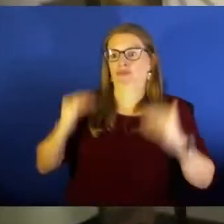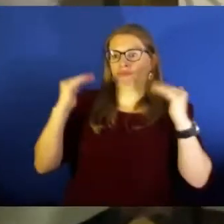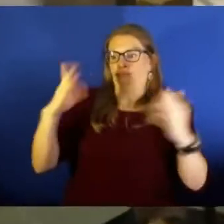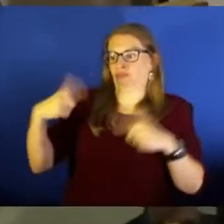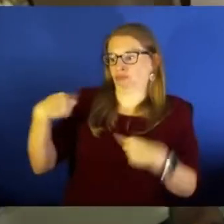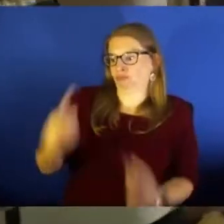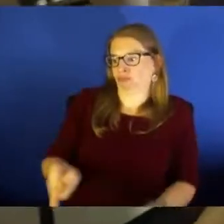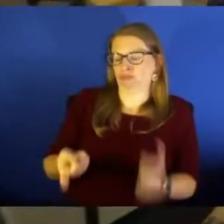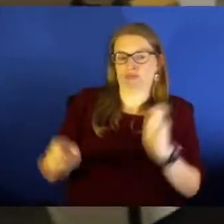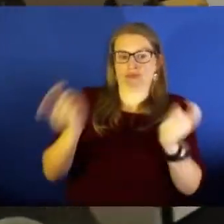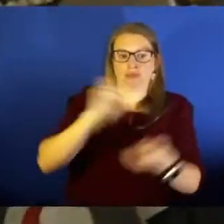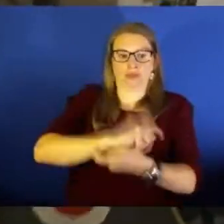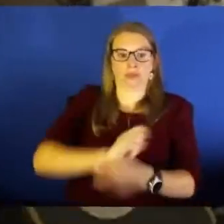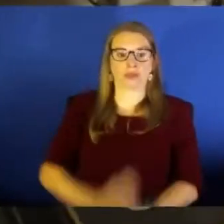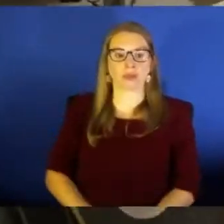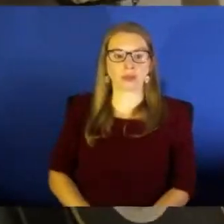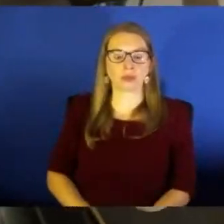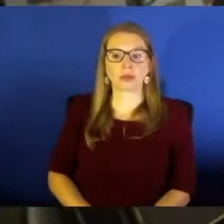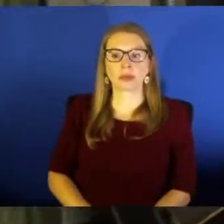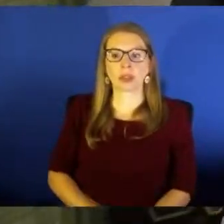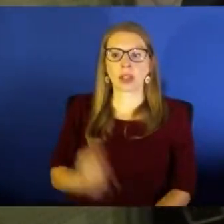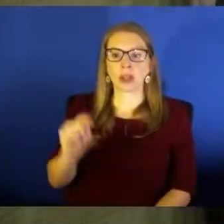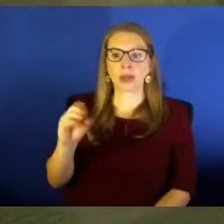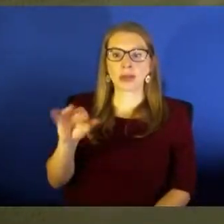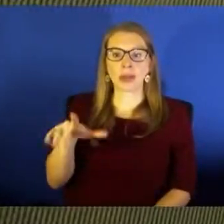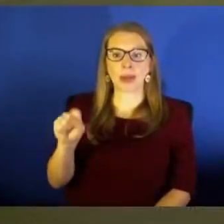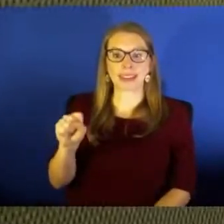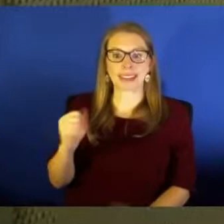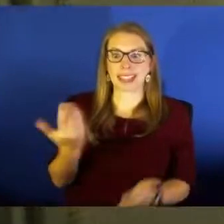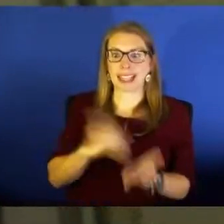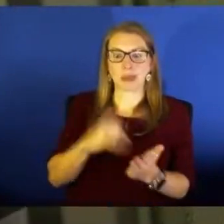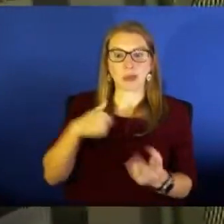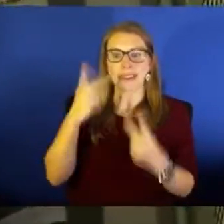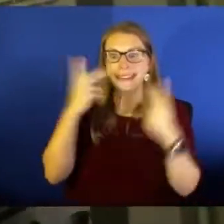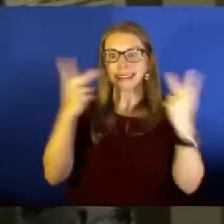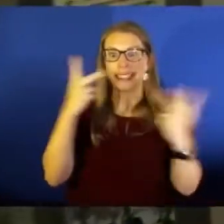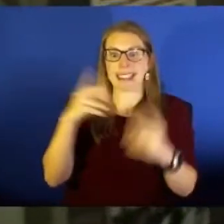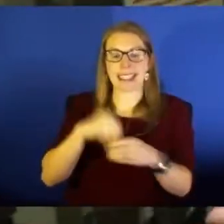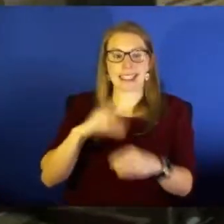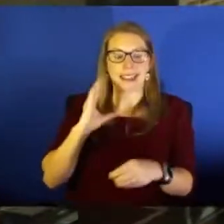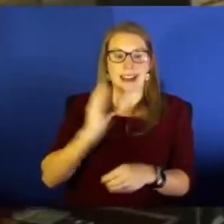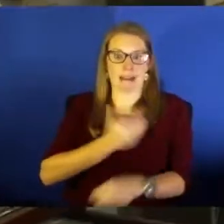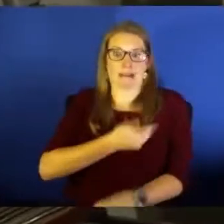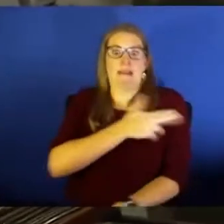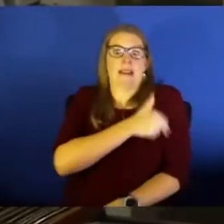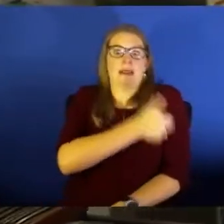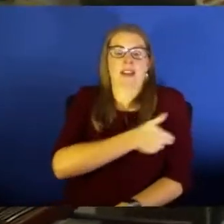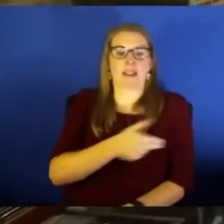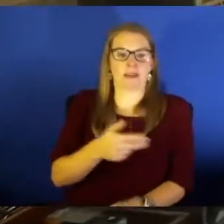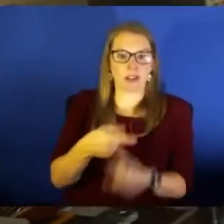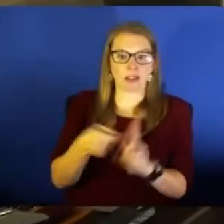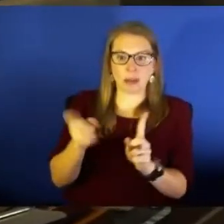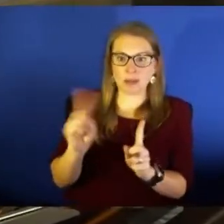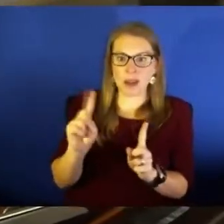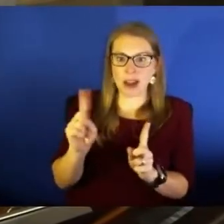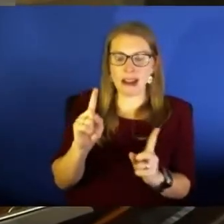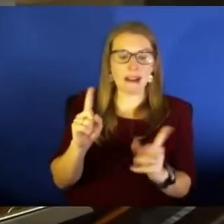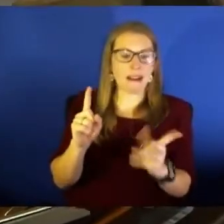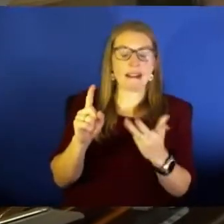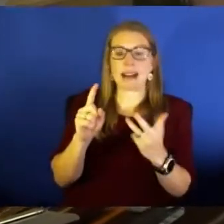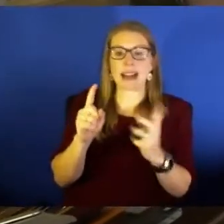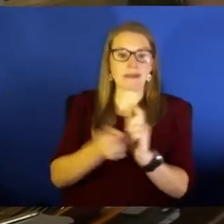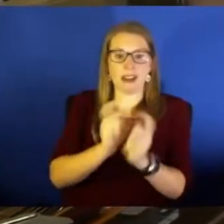some of these tools, again, that we see all the time in our hospital, but tell us where they've come from and how they've evolved. Sure.